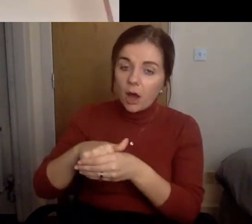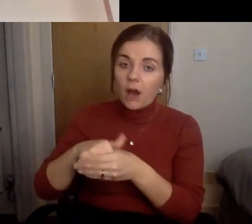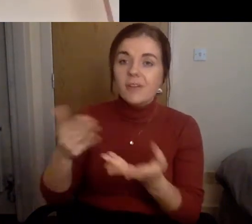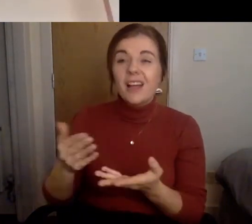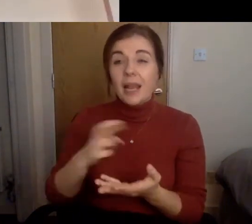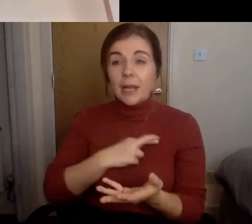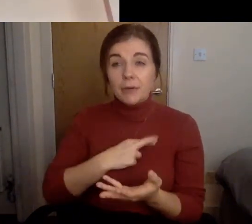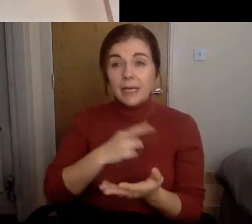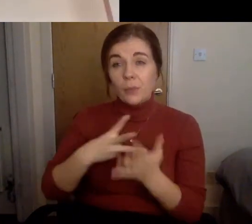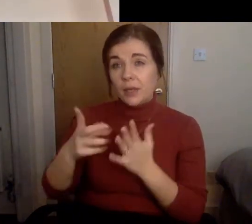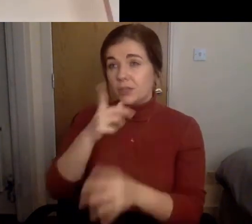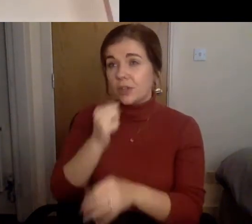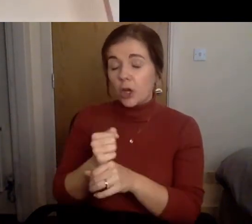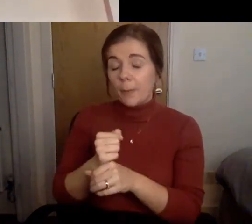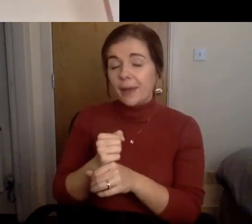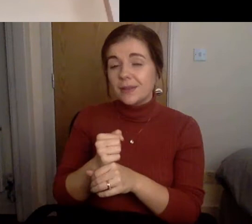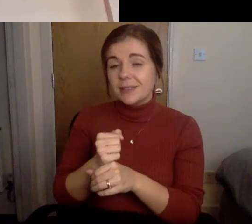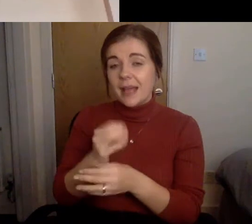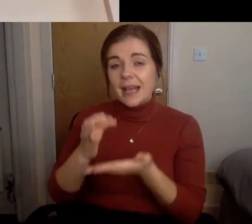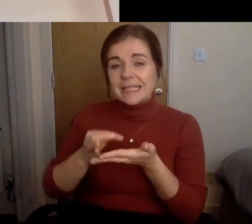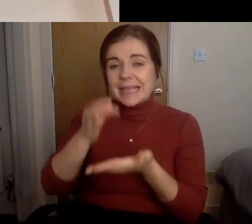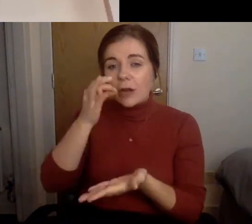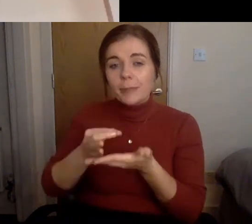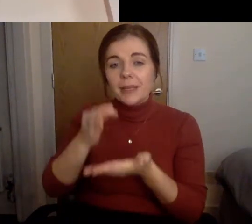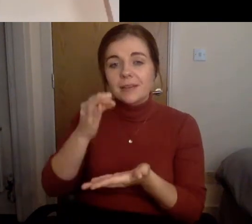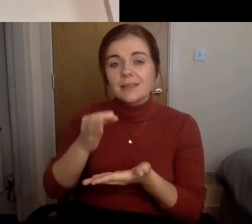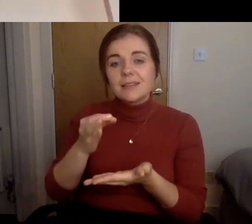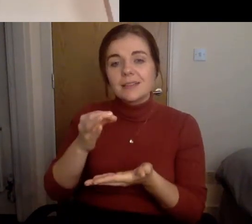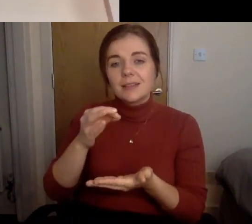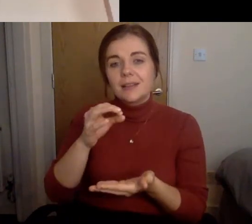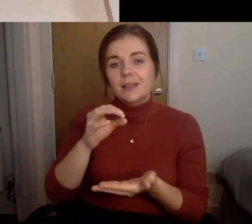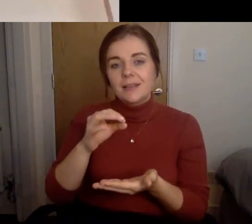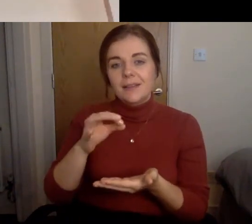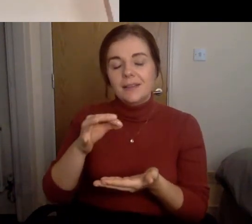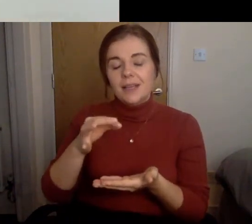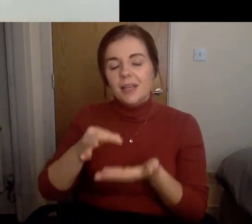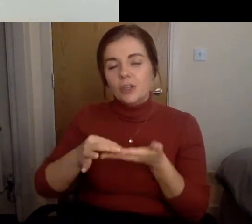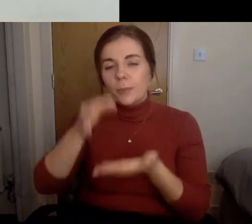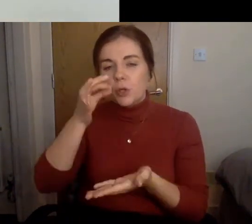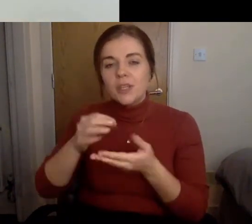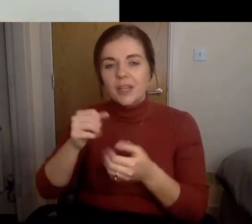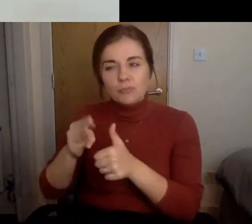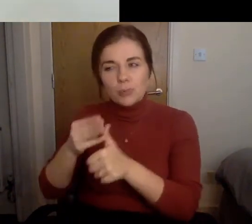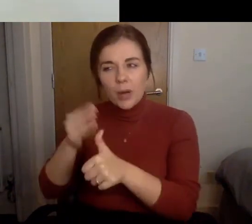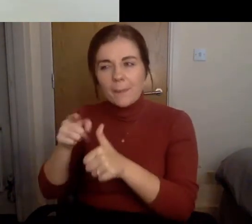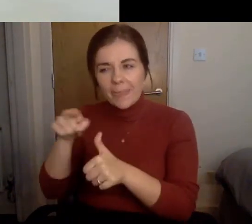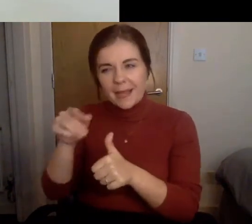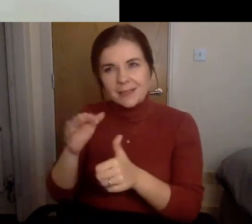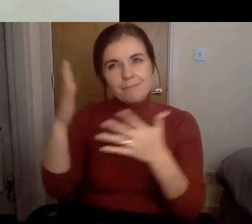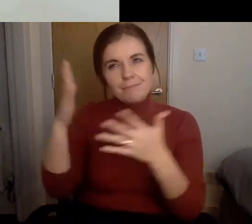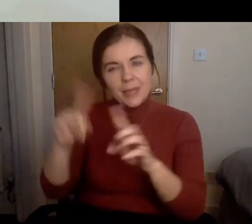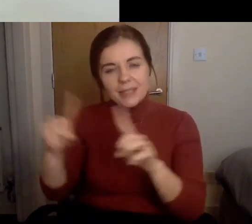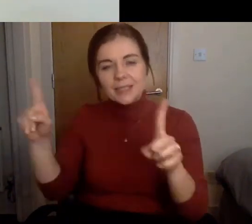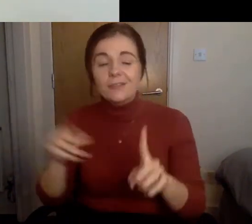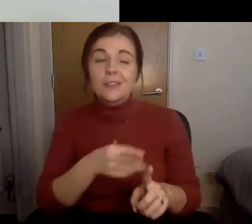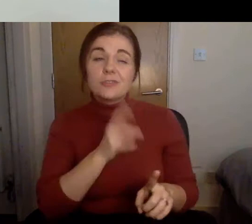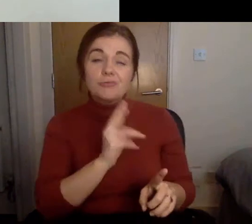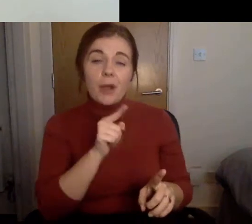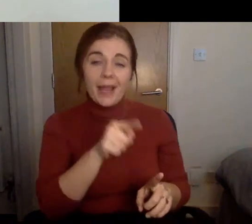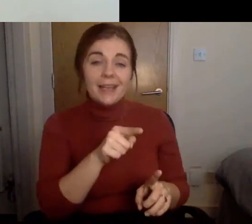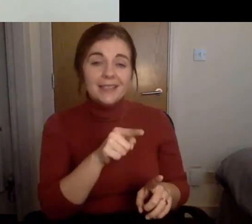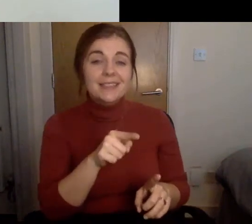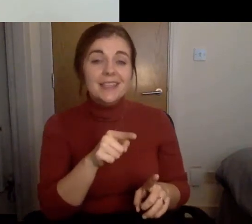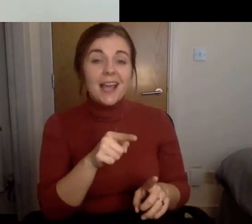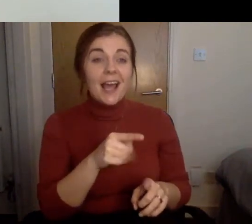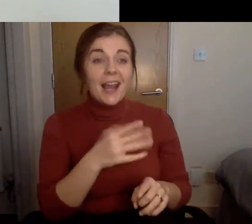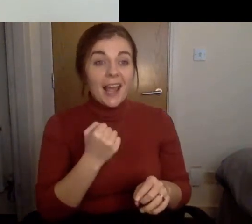prep. I think, Joe, you're talking the real key differences emerge, really. It is. And that's really, like I said to you a minute ago, those are all